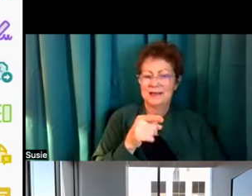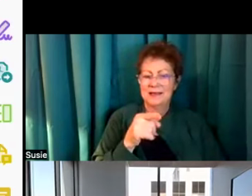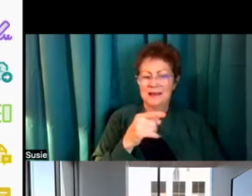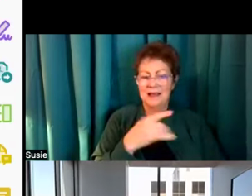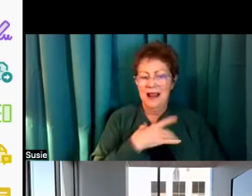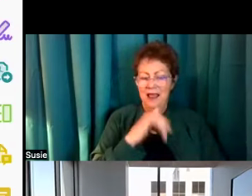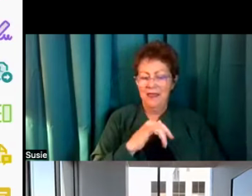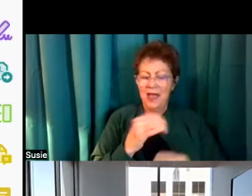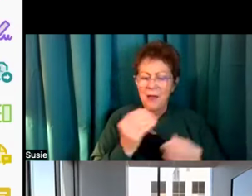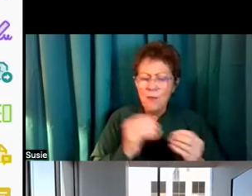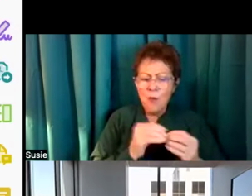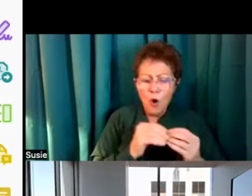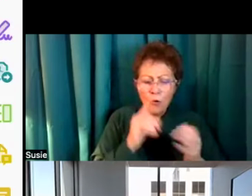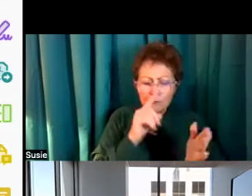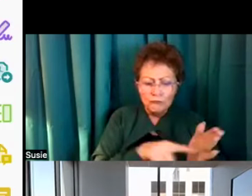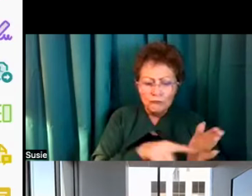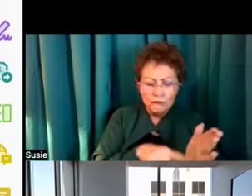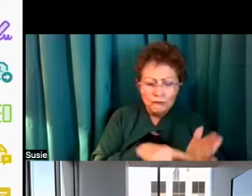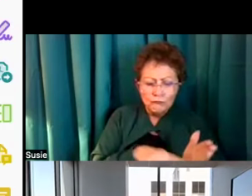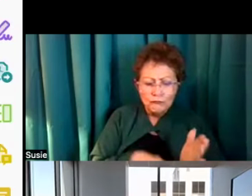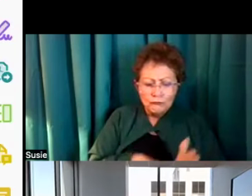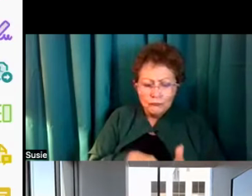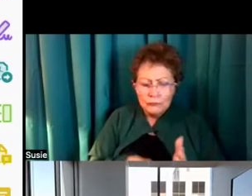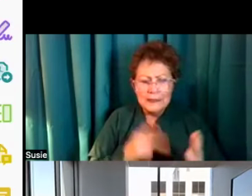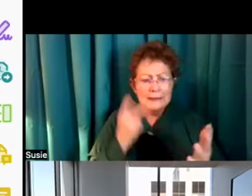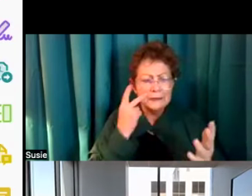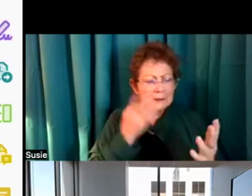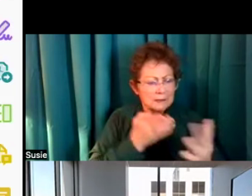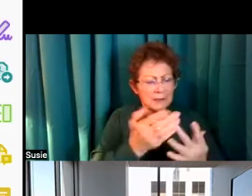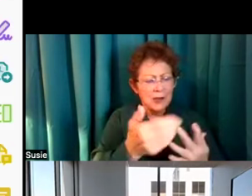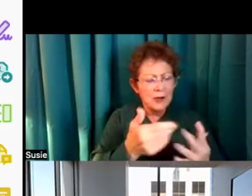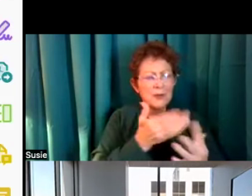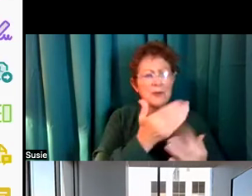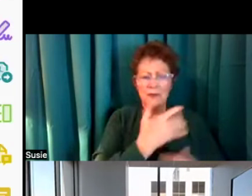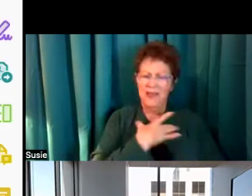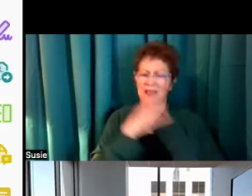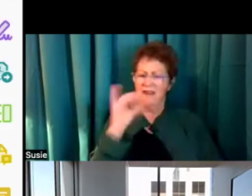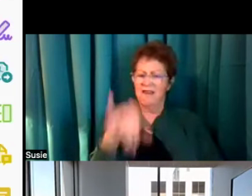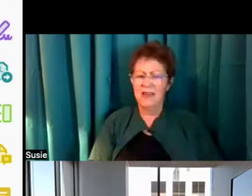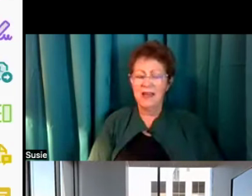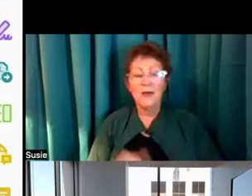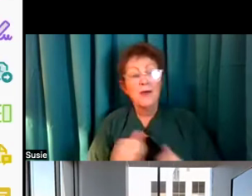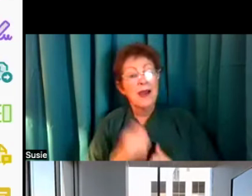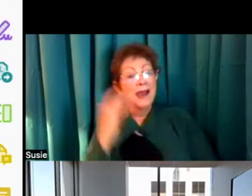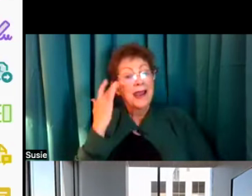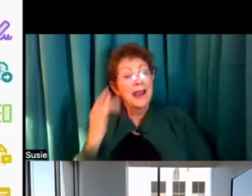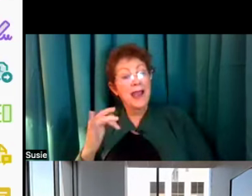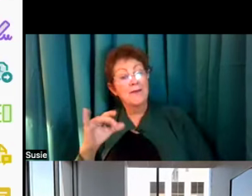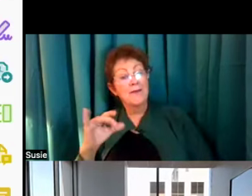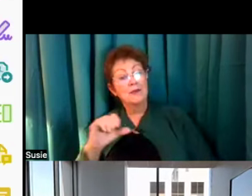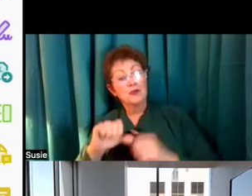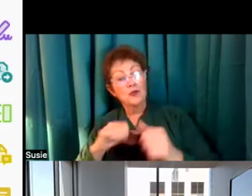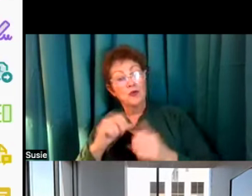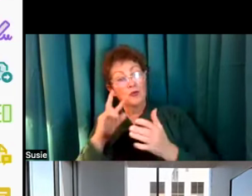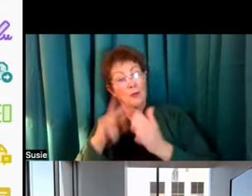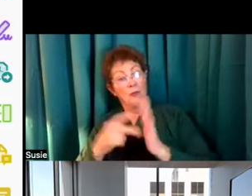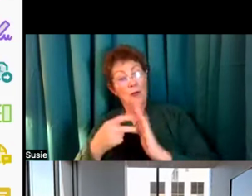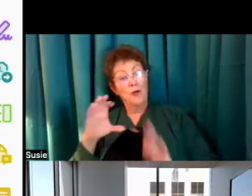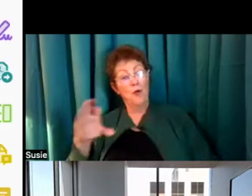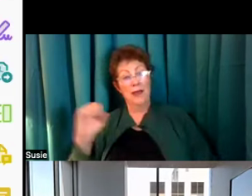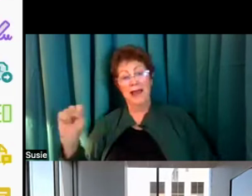greater accountability and greater transparency that they require. And the California Social Purpose Corporation,